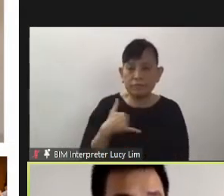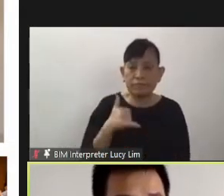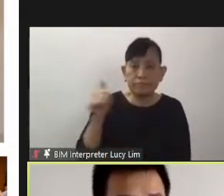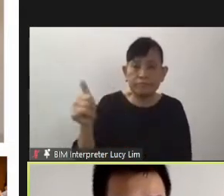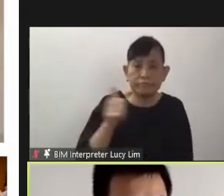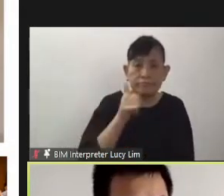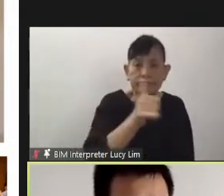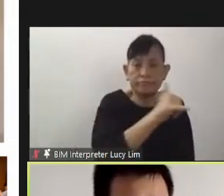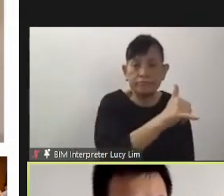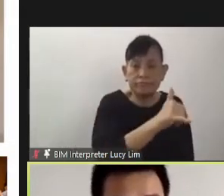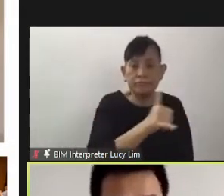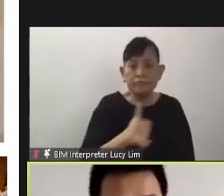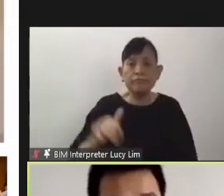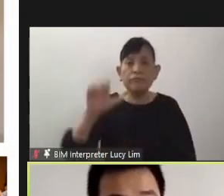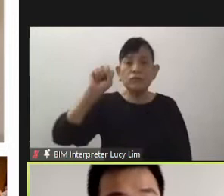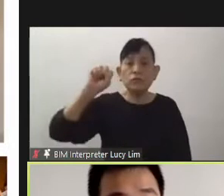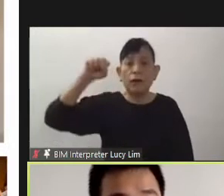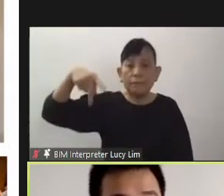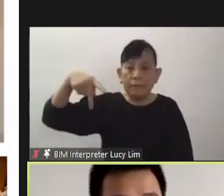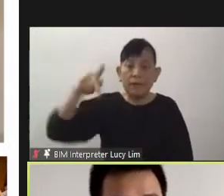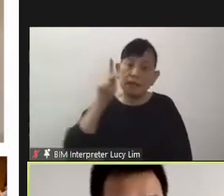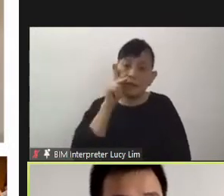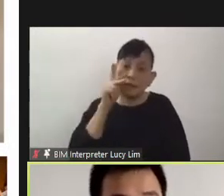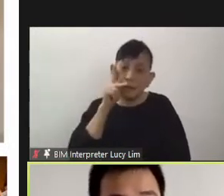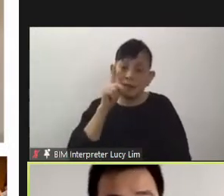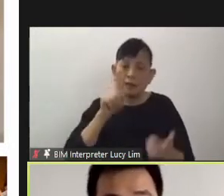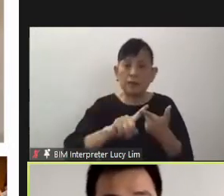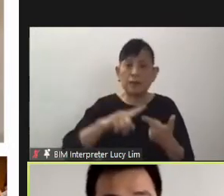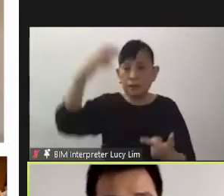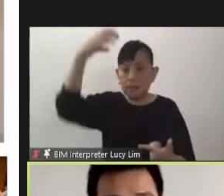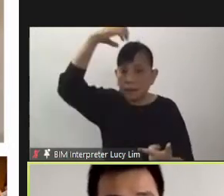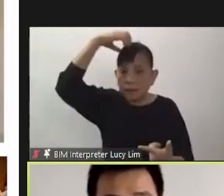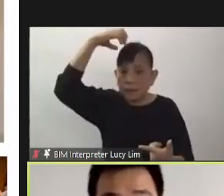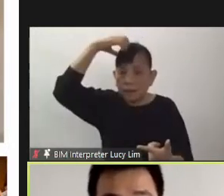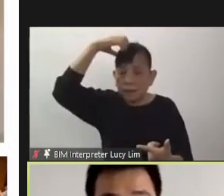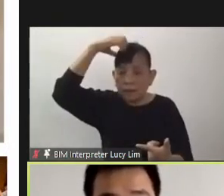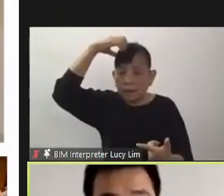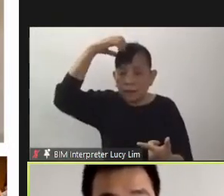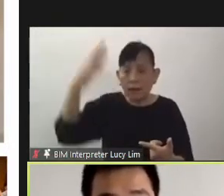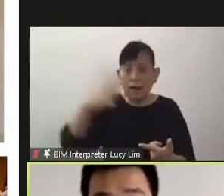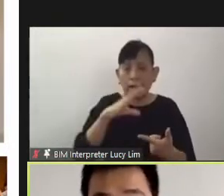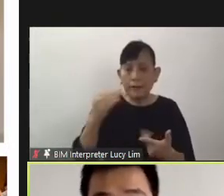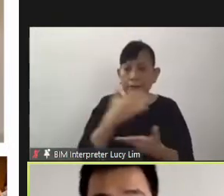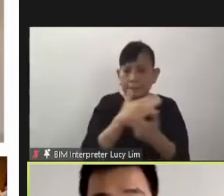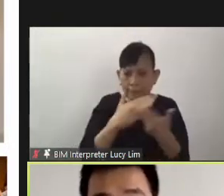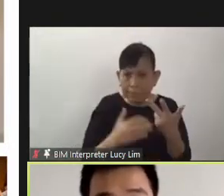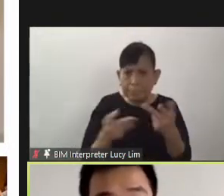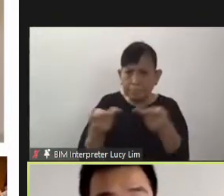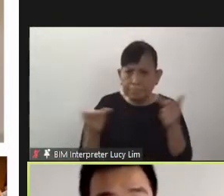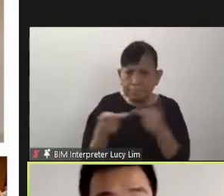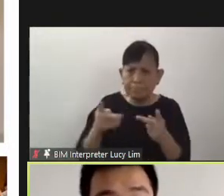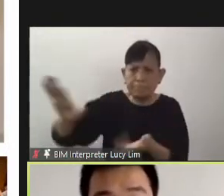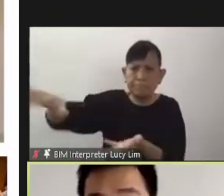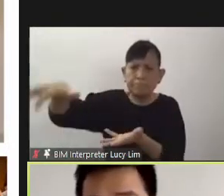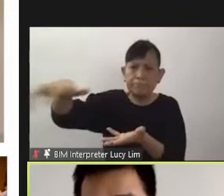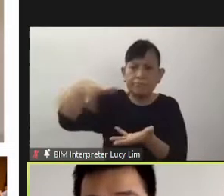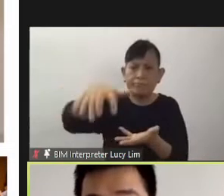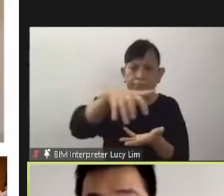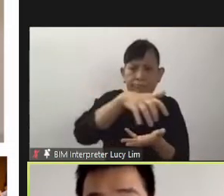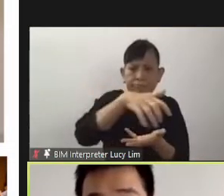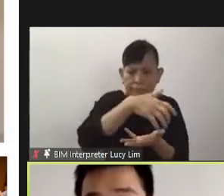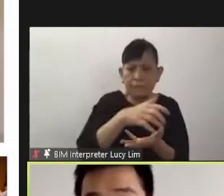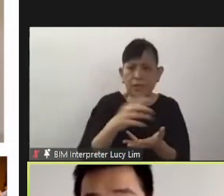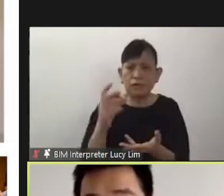in Sungai Petani in Kedah. We went to Selangor and we also went to a few places to collect the water and also soil